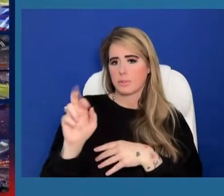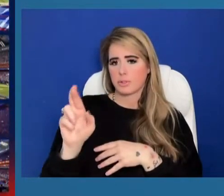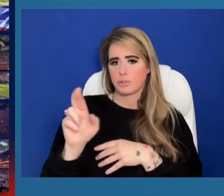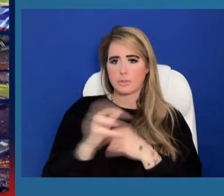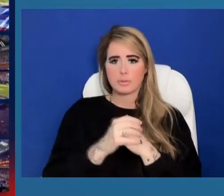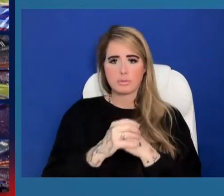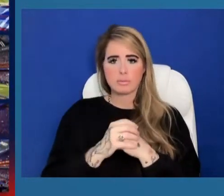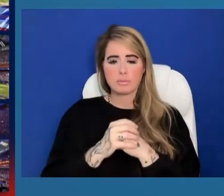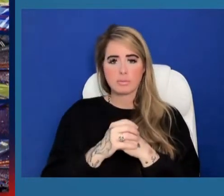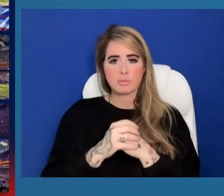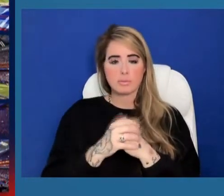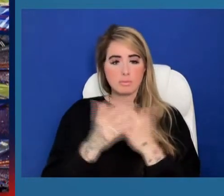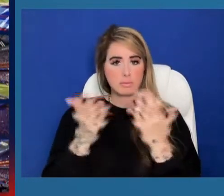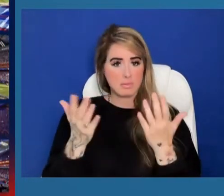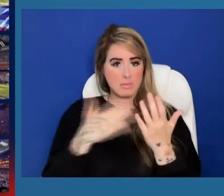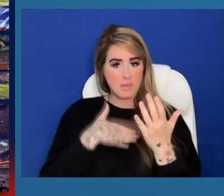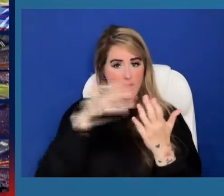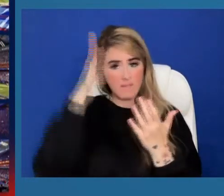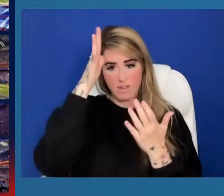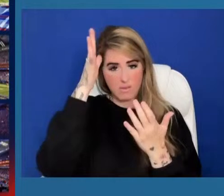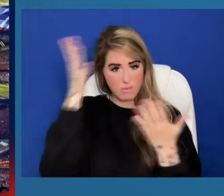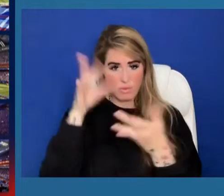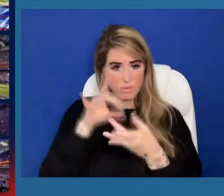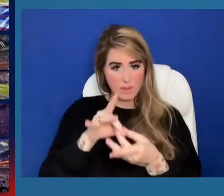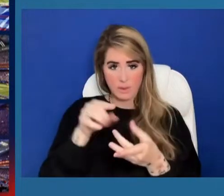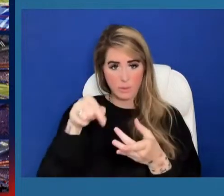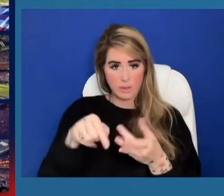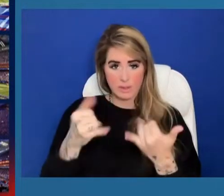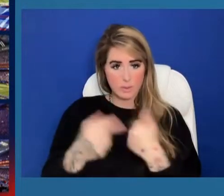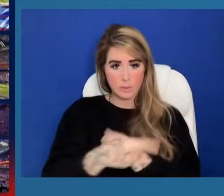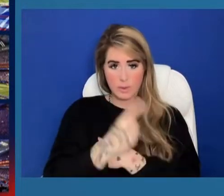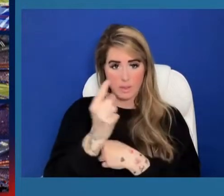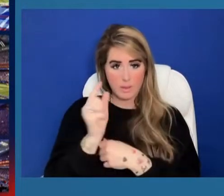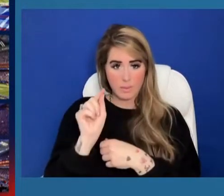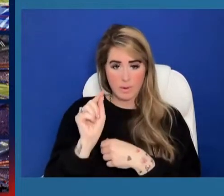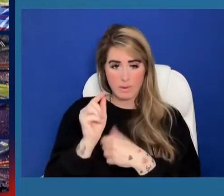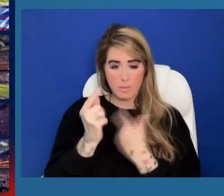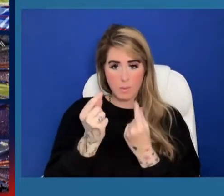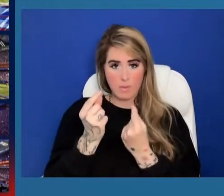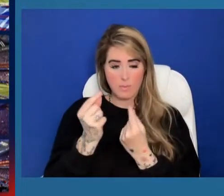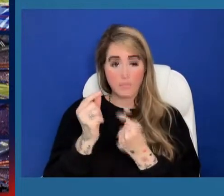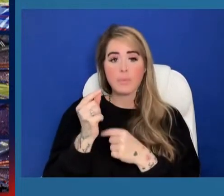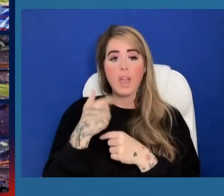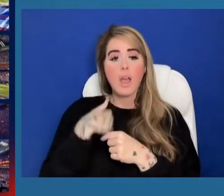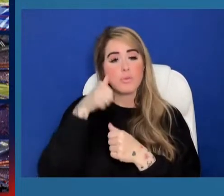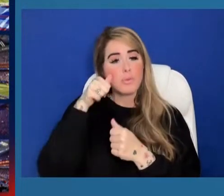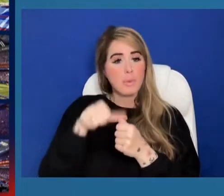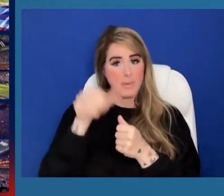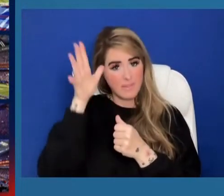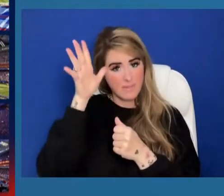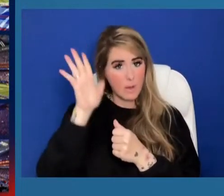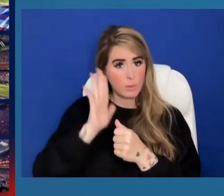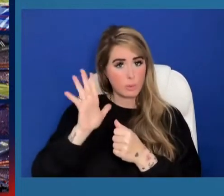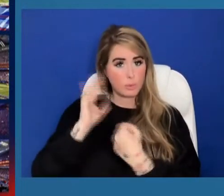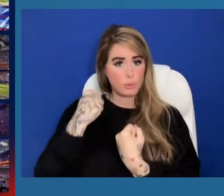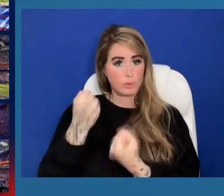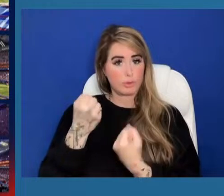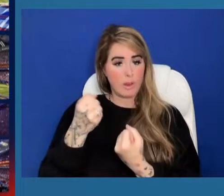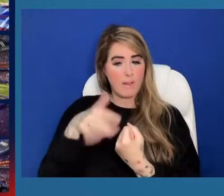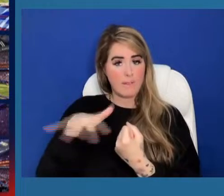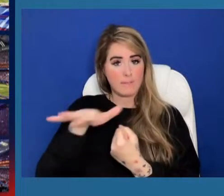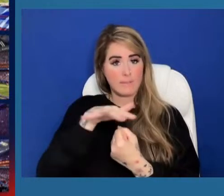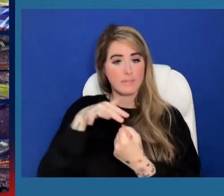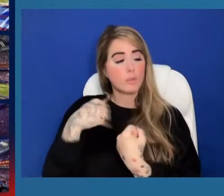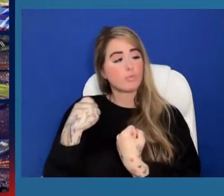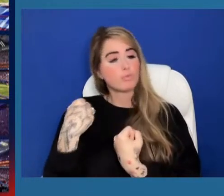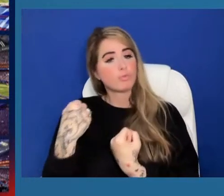What does my father have to do with what we're doing today? I remember he used to drive by